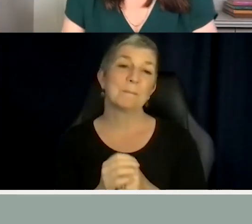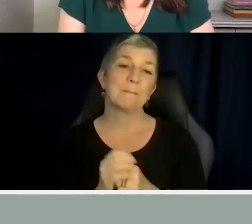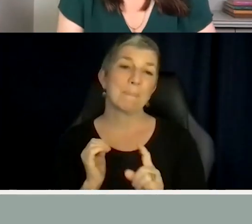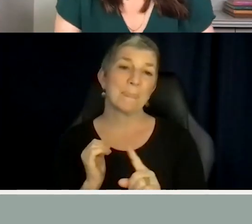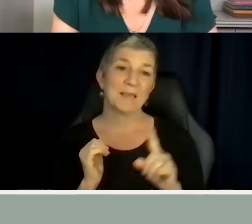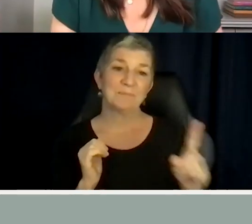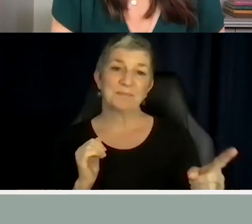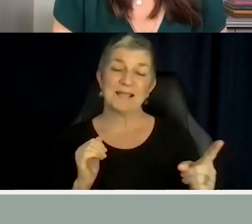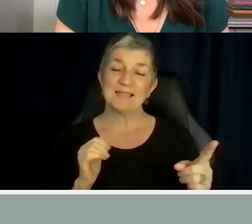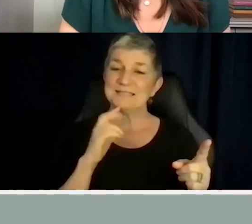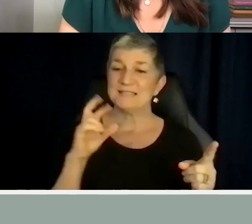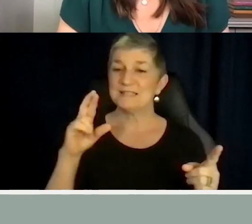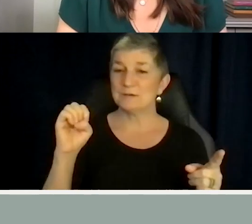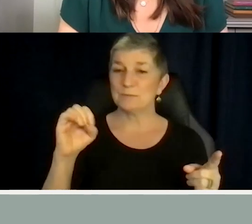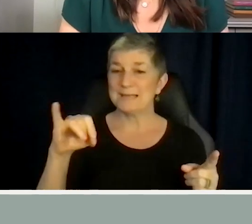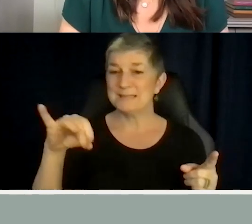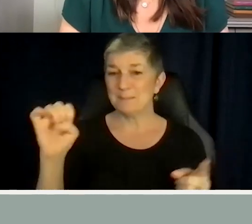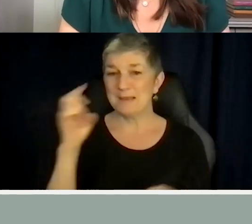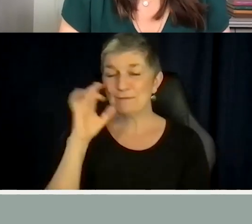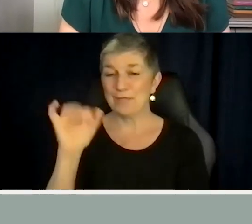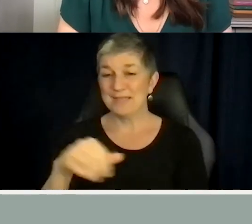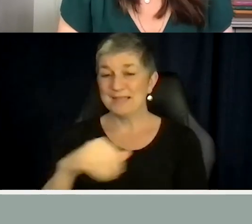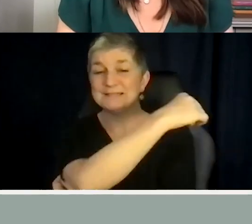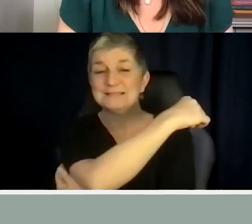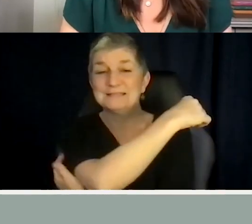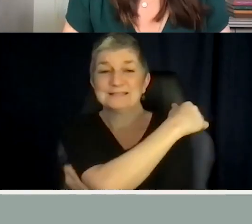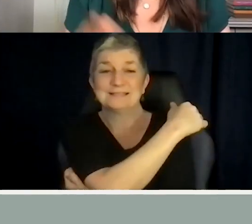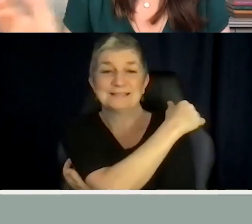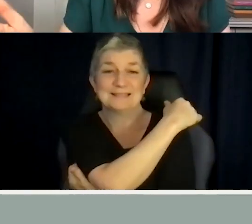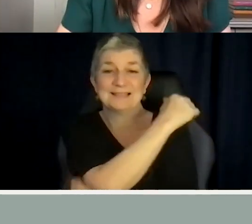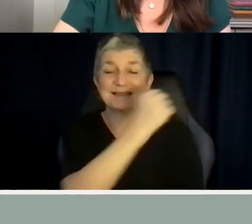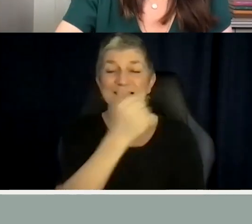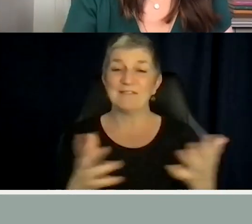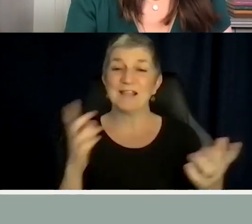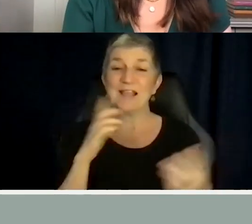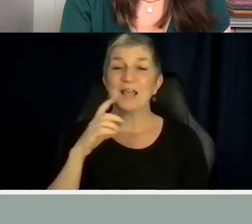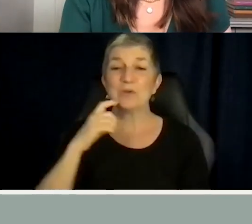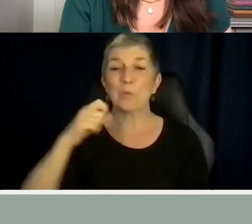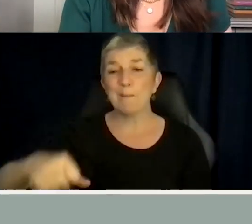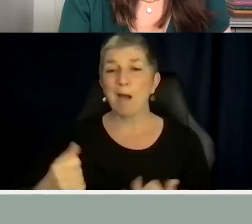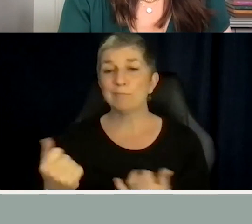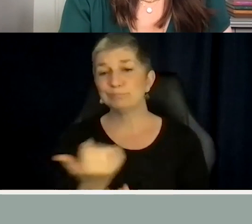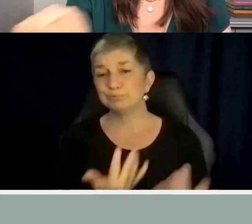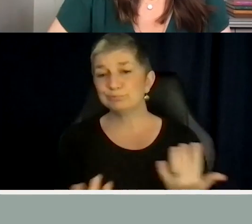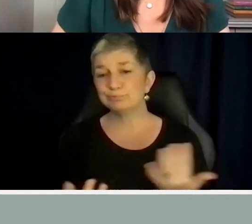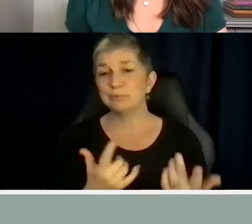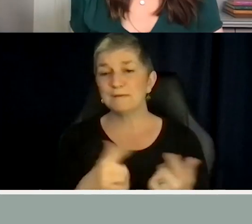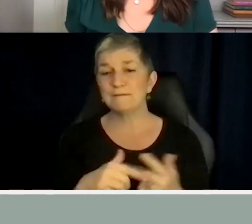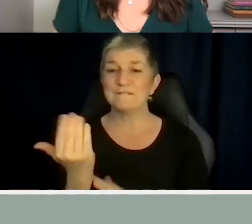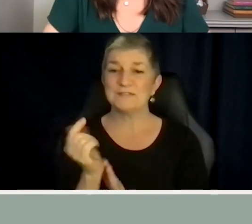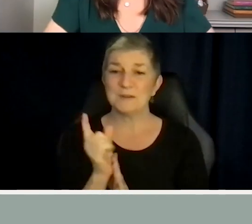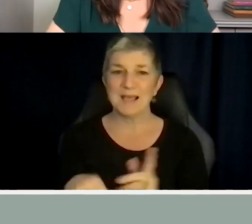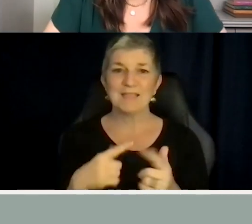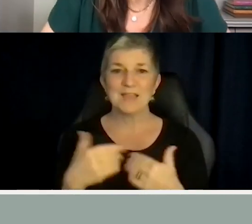the recipe for this particular beverage. You're going to throw everything into a pot. You're going to simmer for 15 minutes, and you've got yourself a